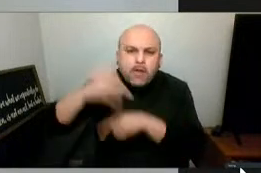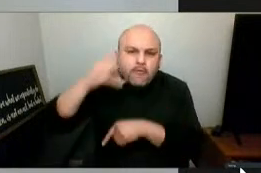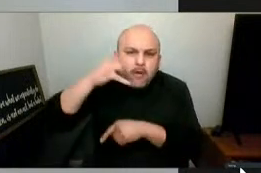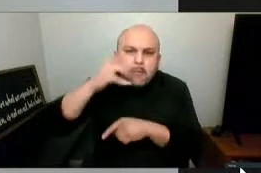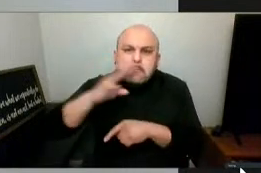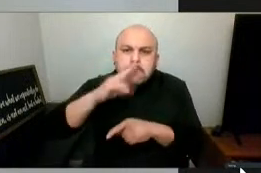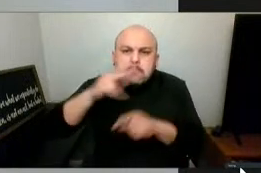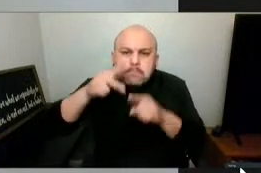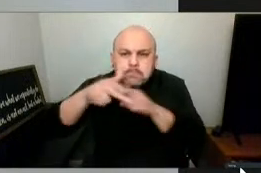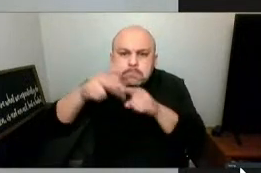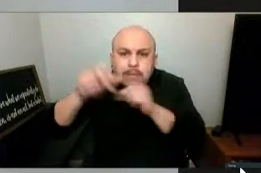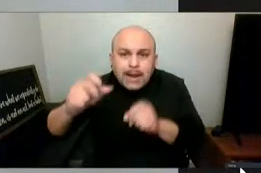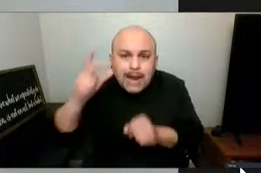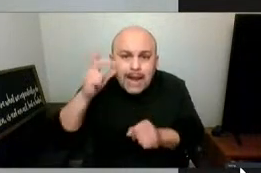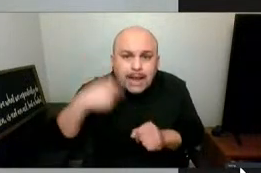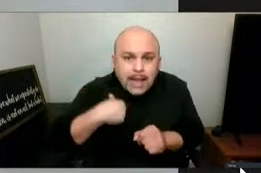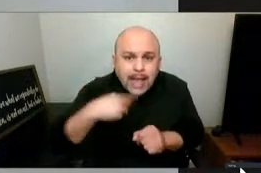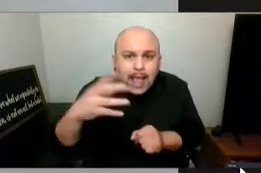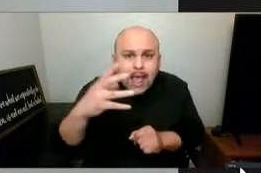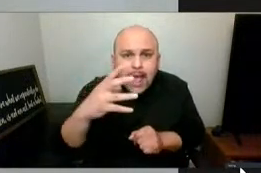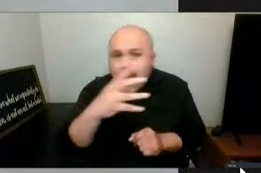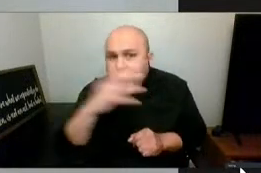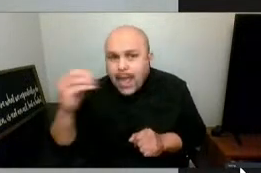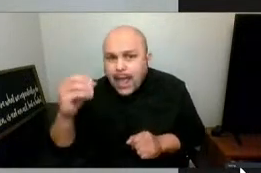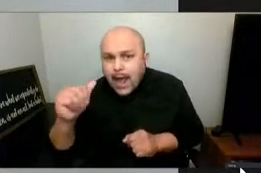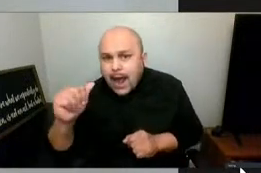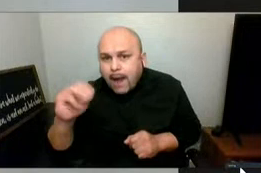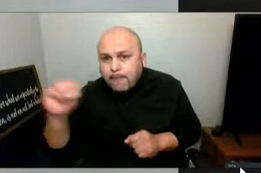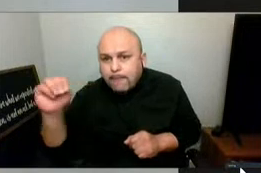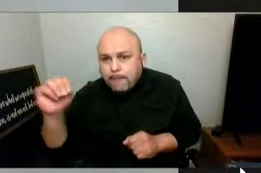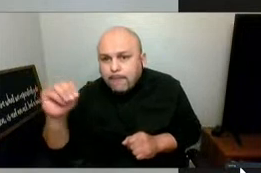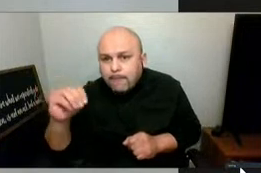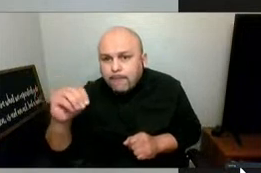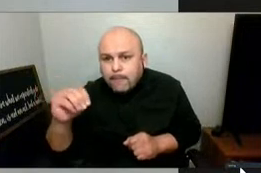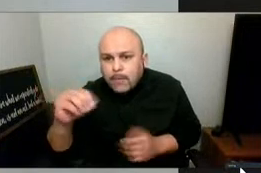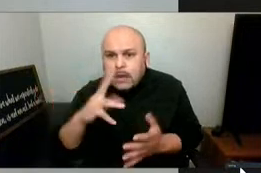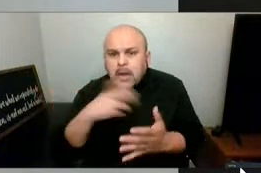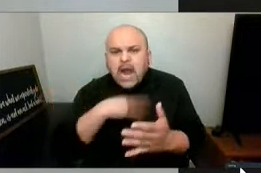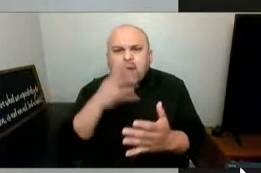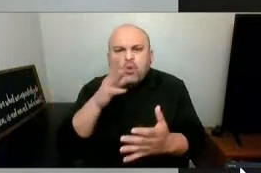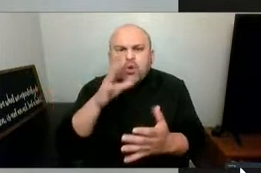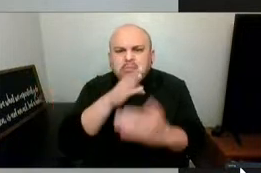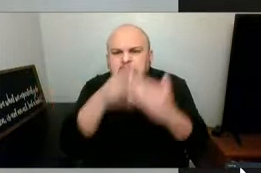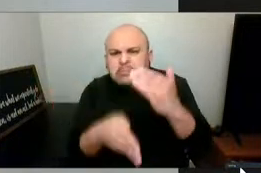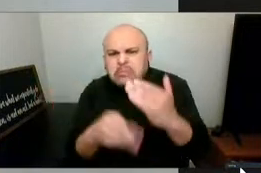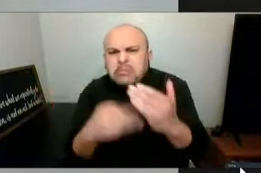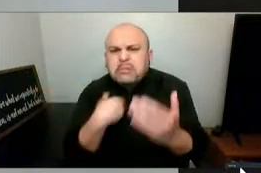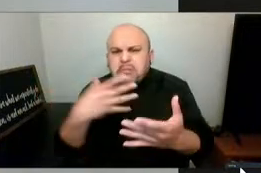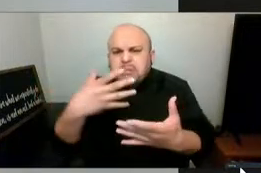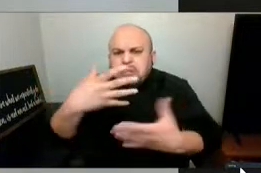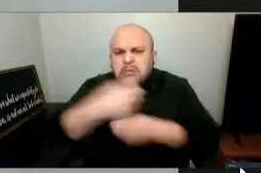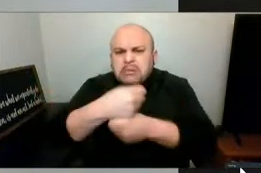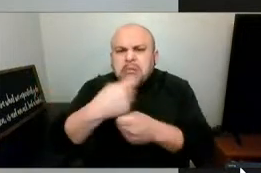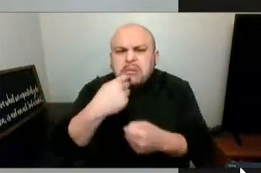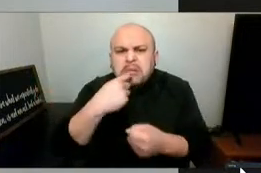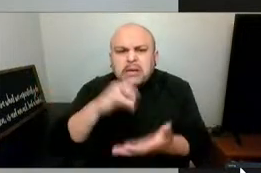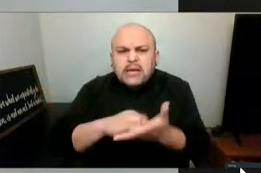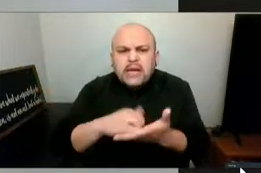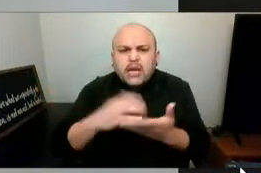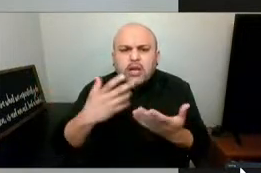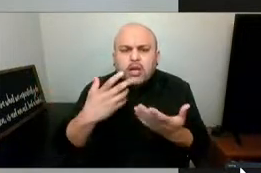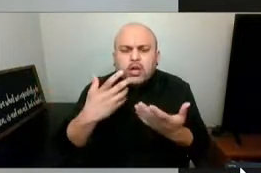And I will conclude by saying that mental health workforce and the